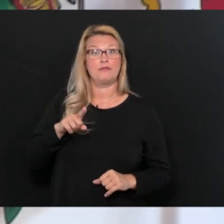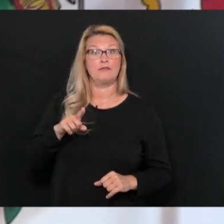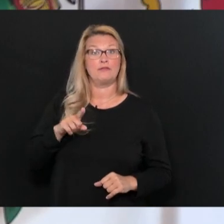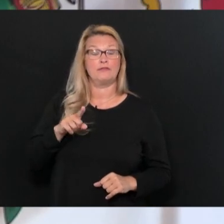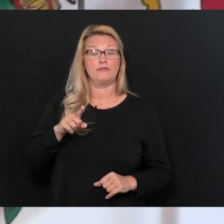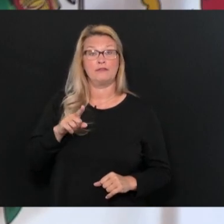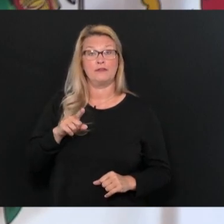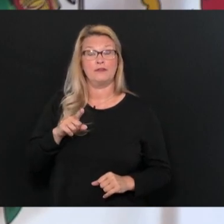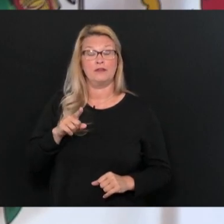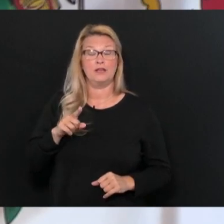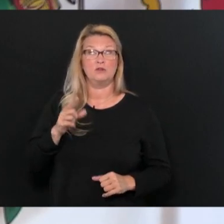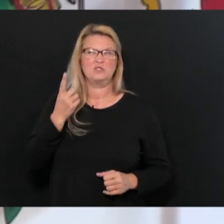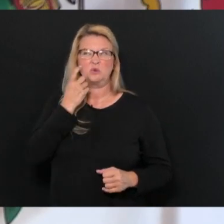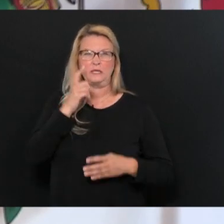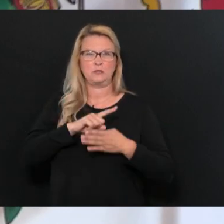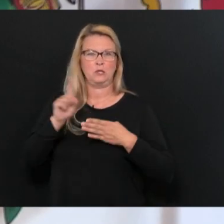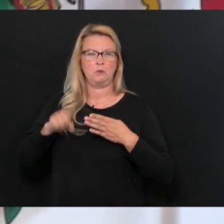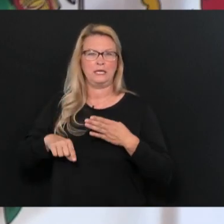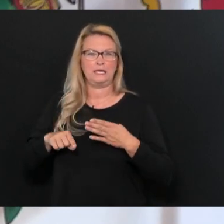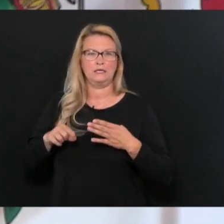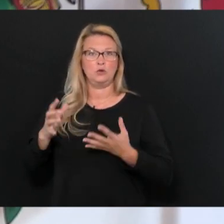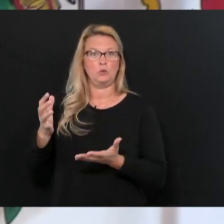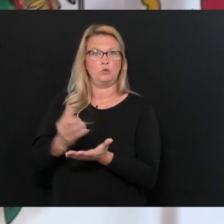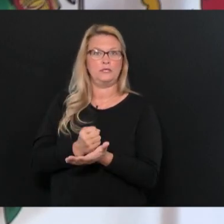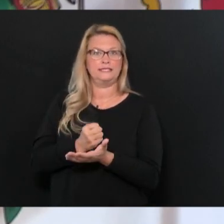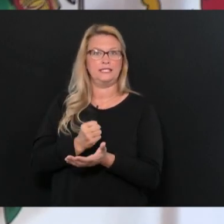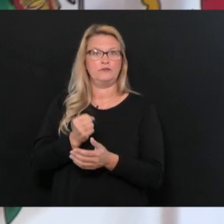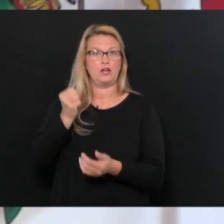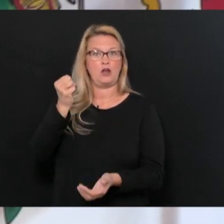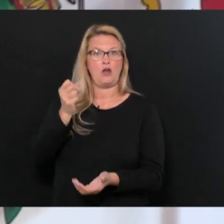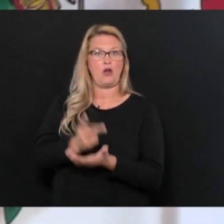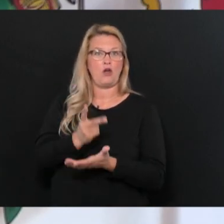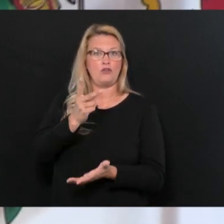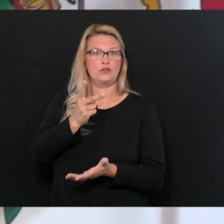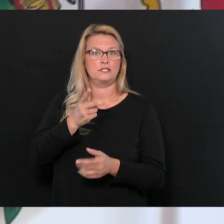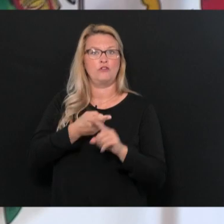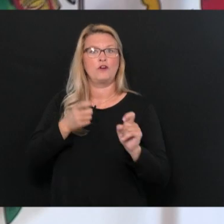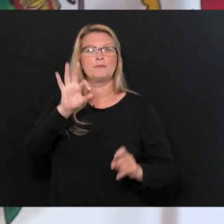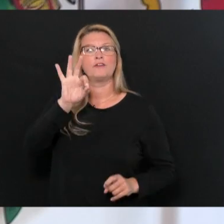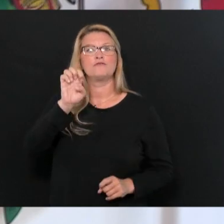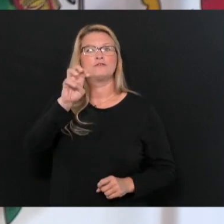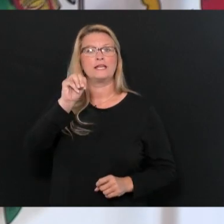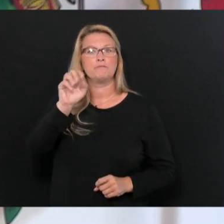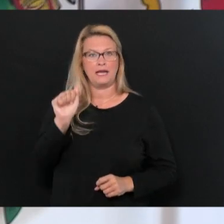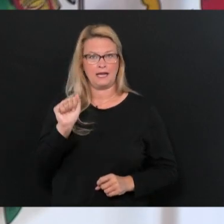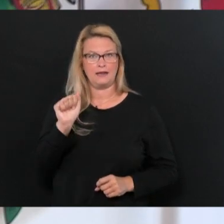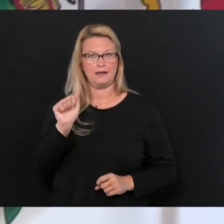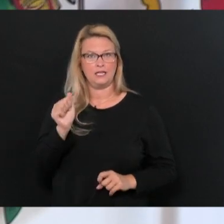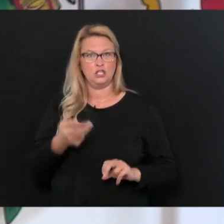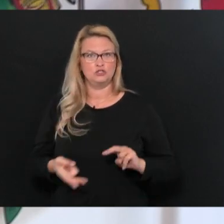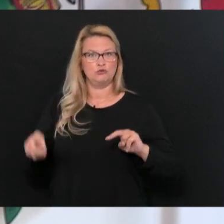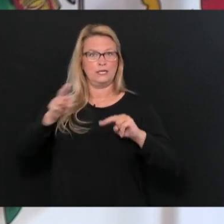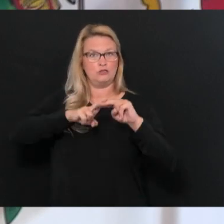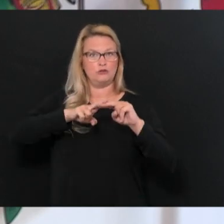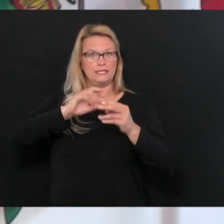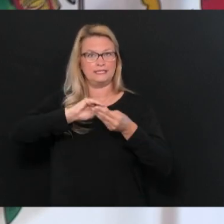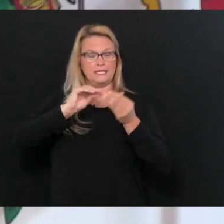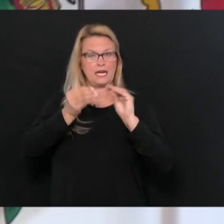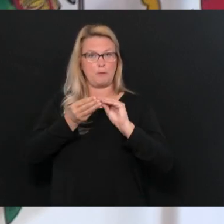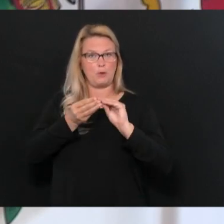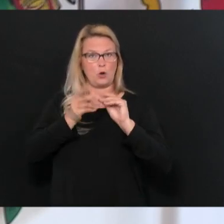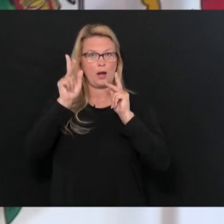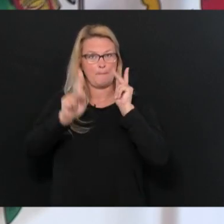or just over the weekend or whenever, received authorization from FEMA to increase the number of